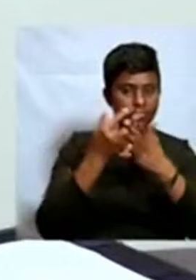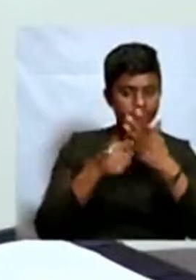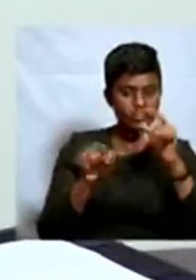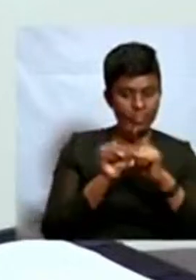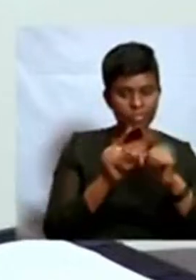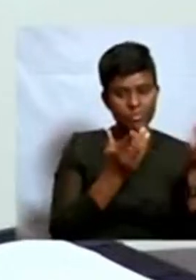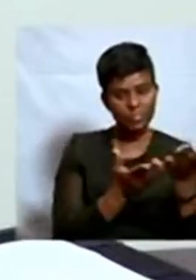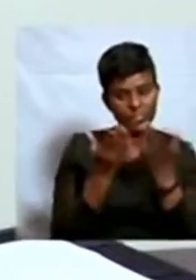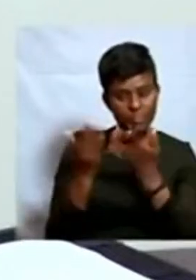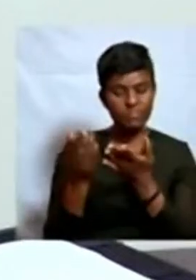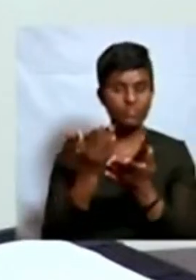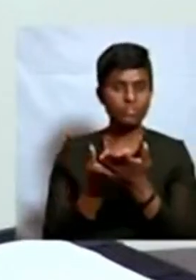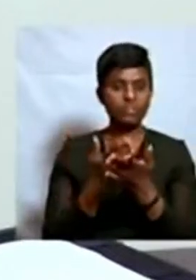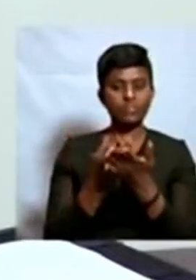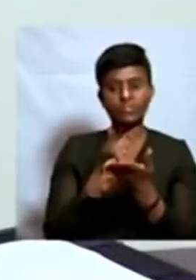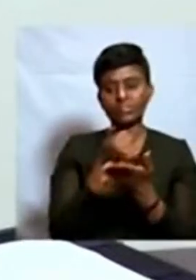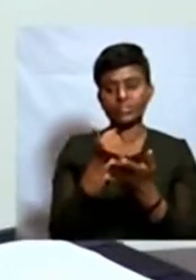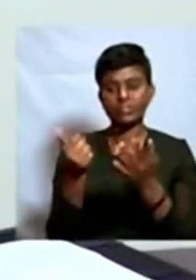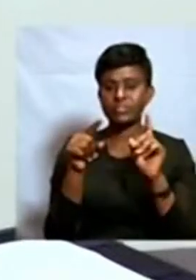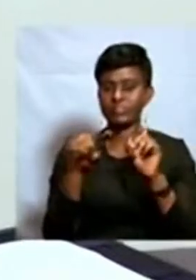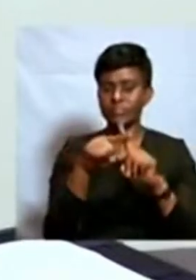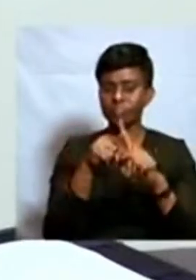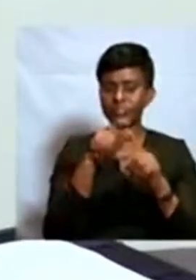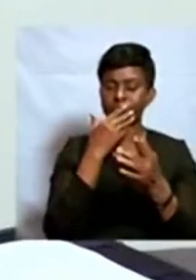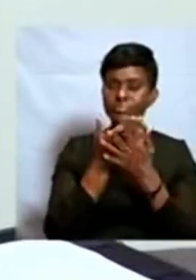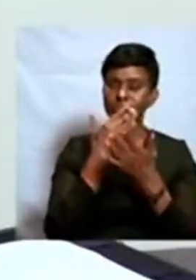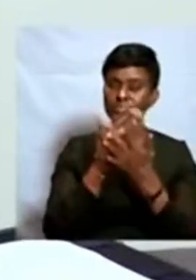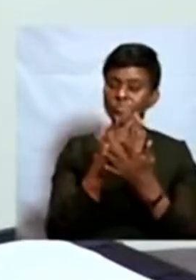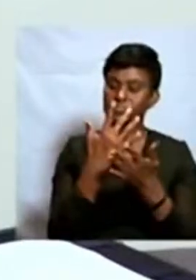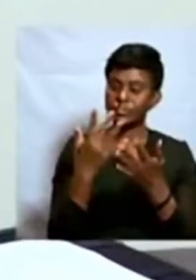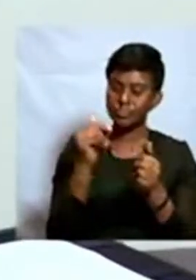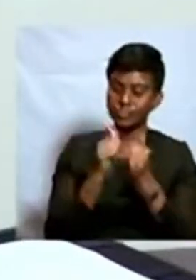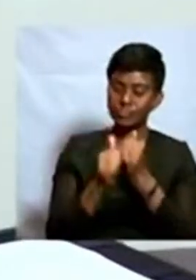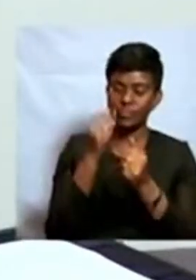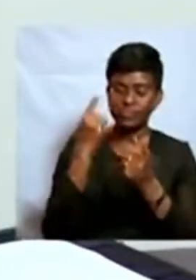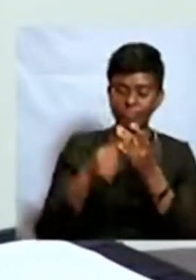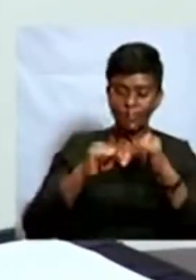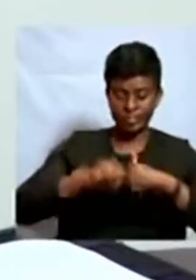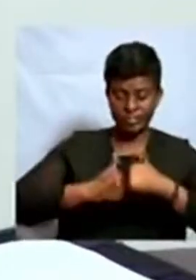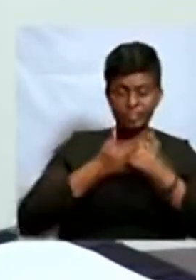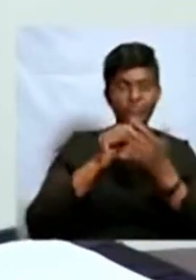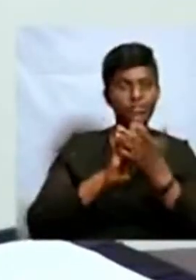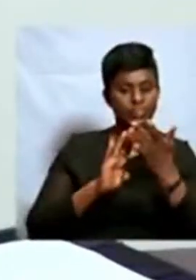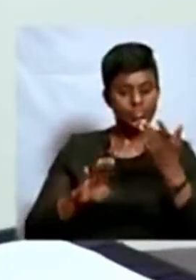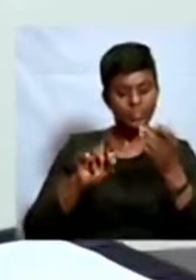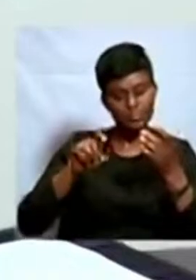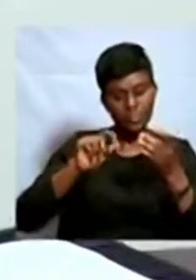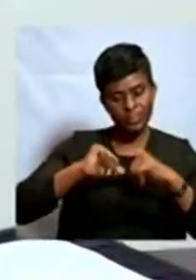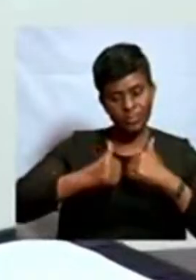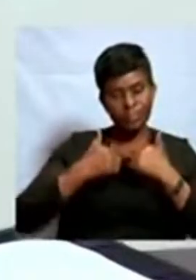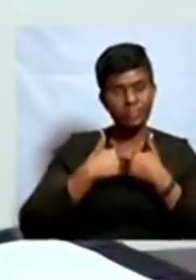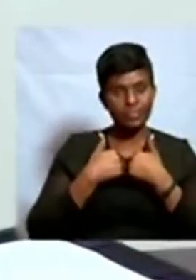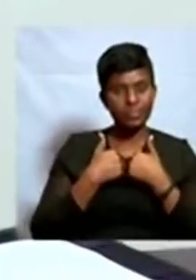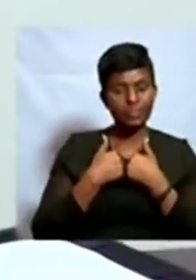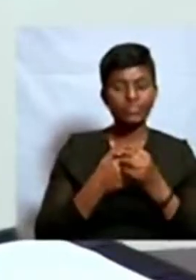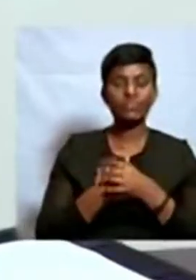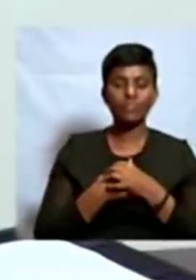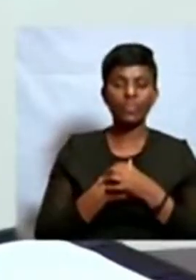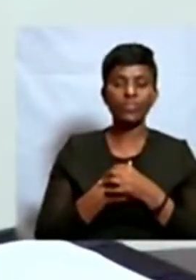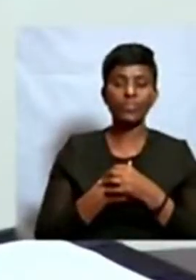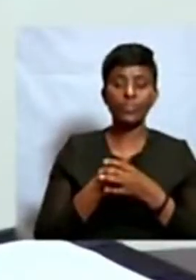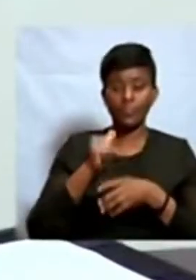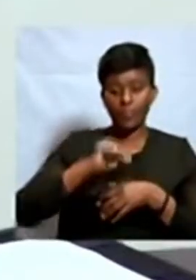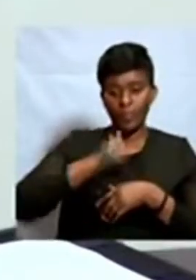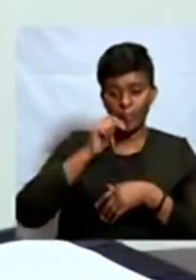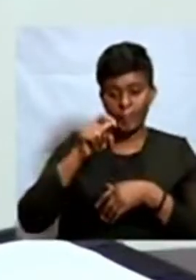bear is another positive aspect which we believe requires us to amend. So we